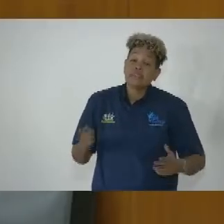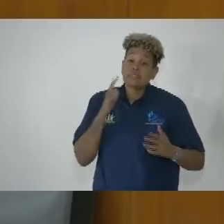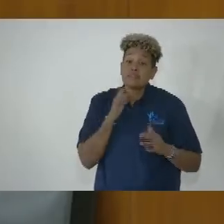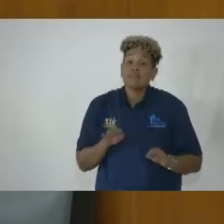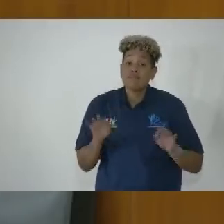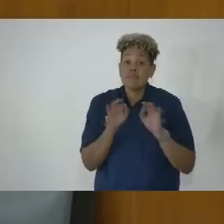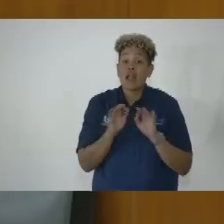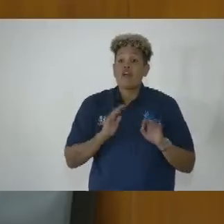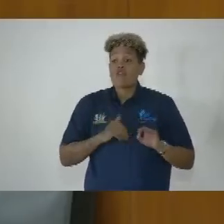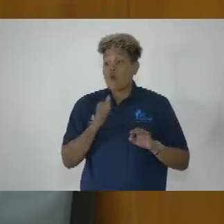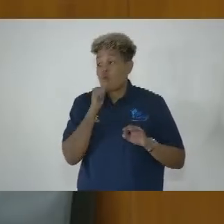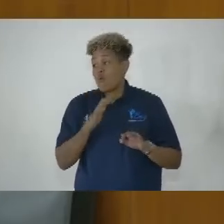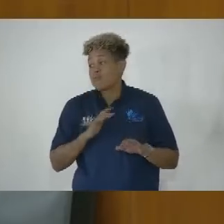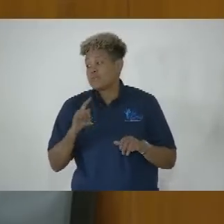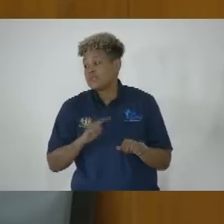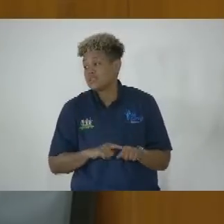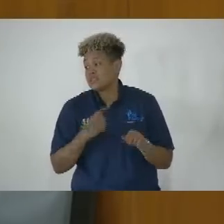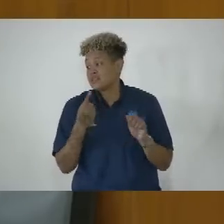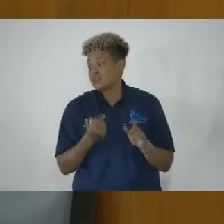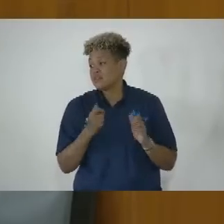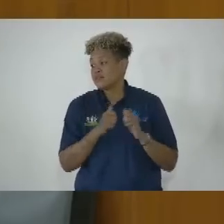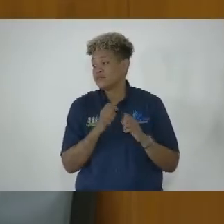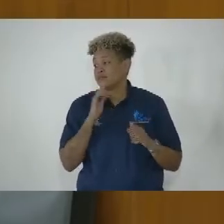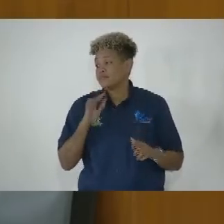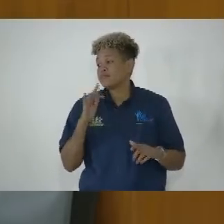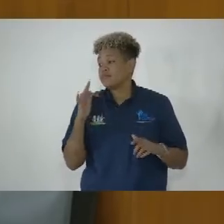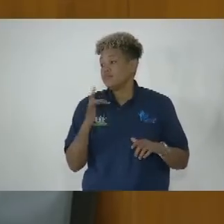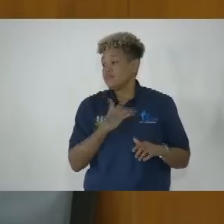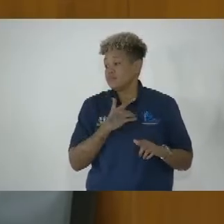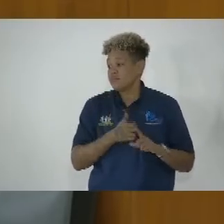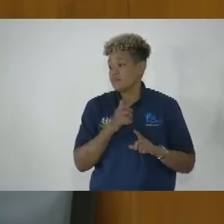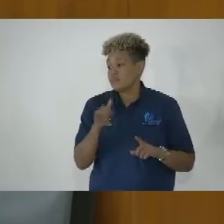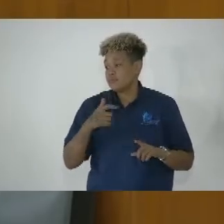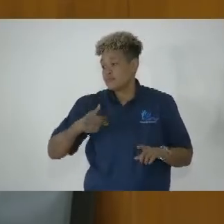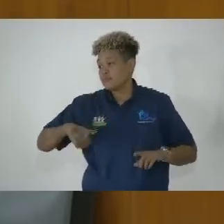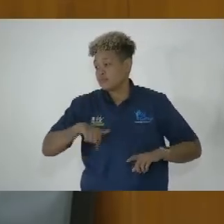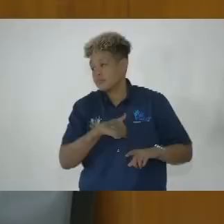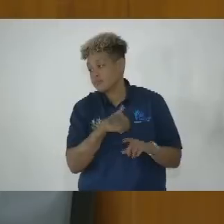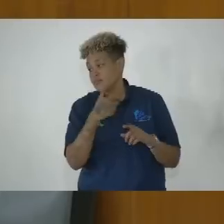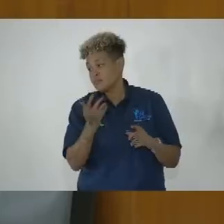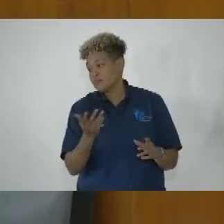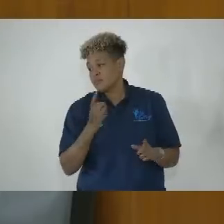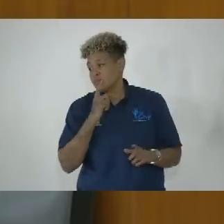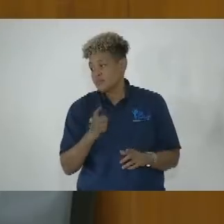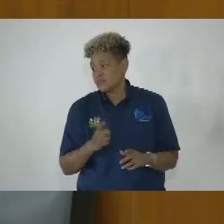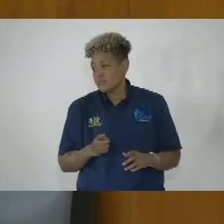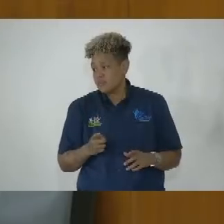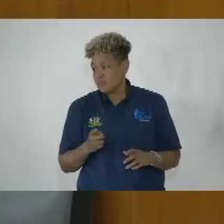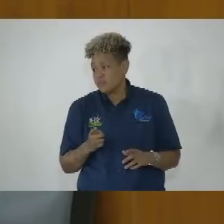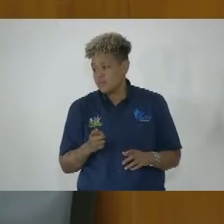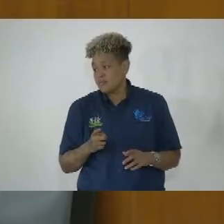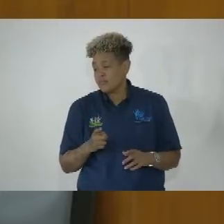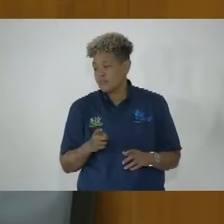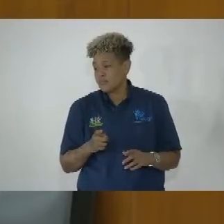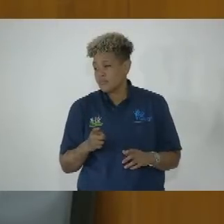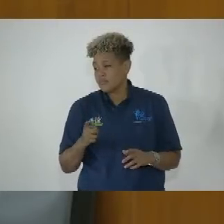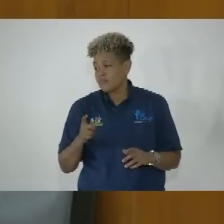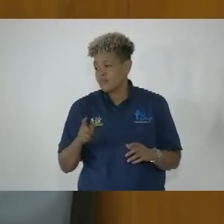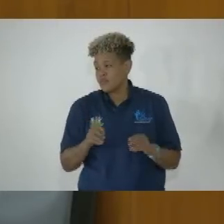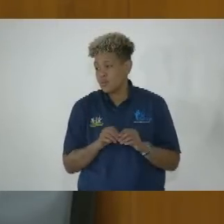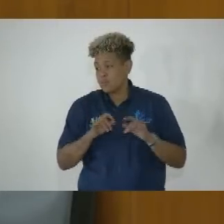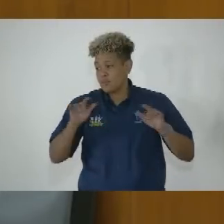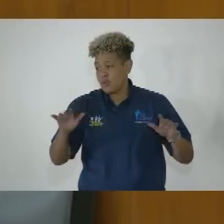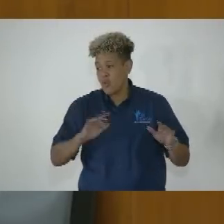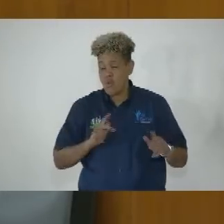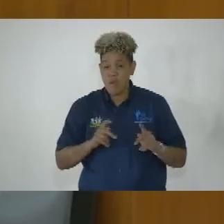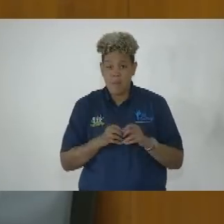our women begins with appreciating that we are the propagators of our population and on